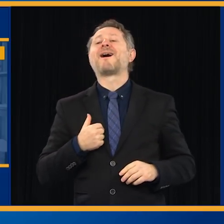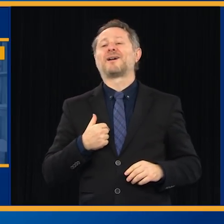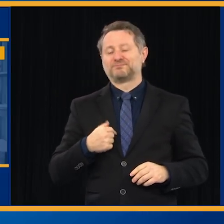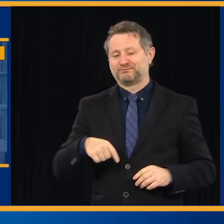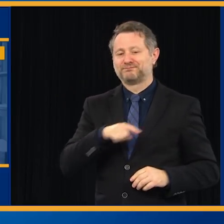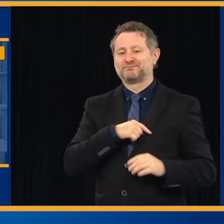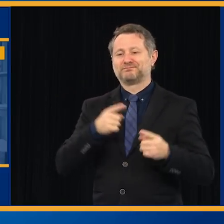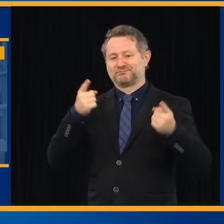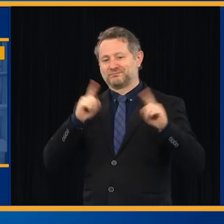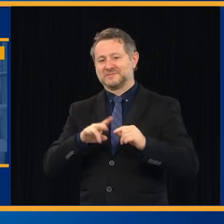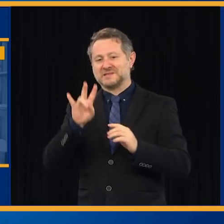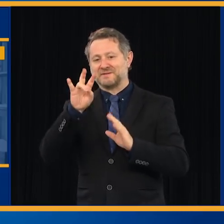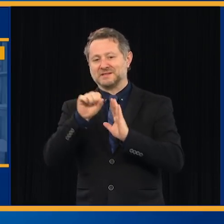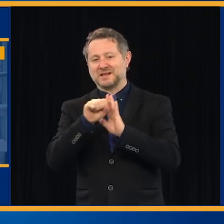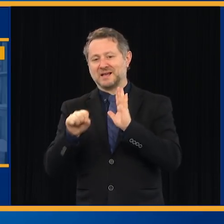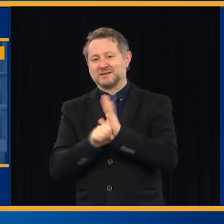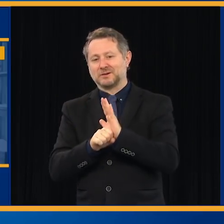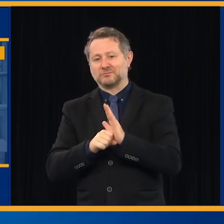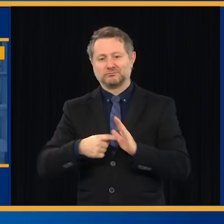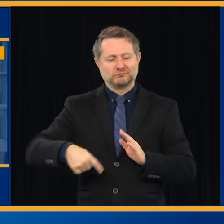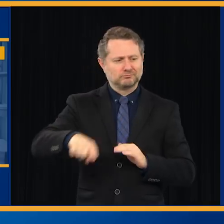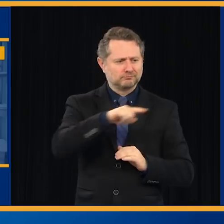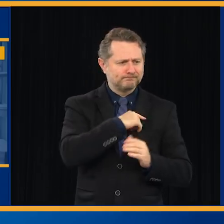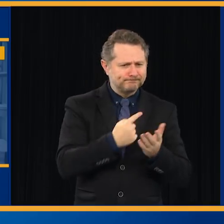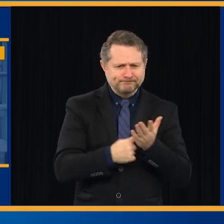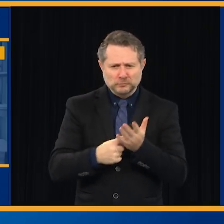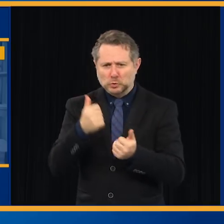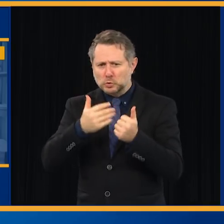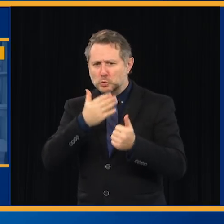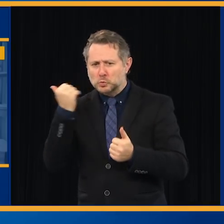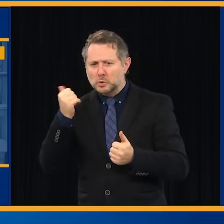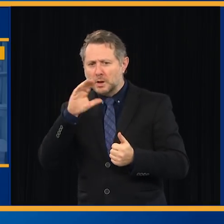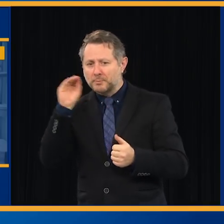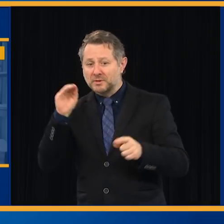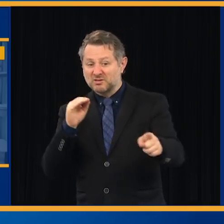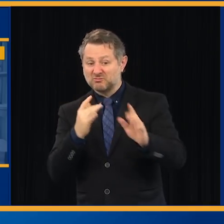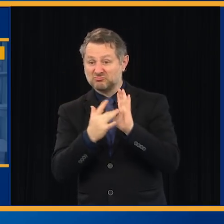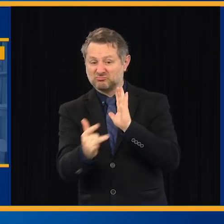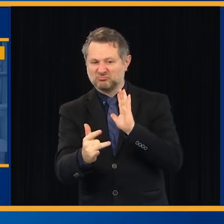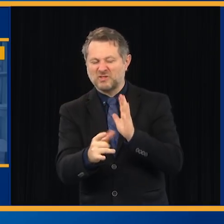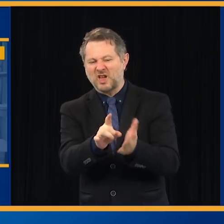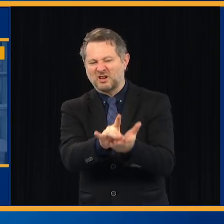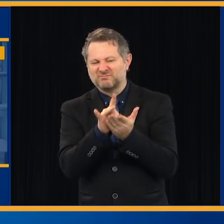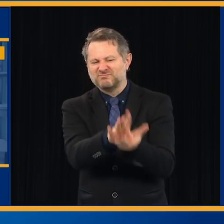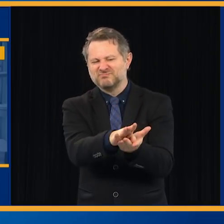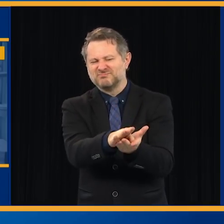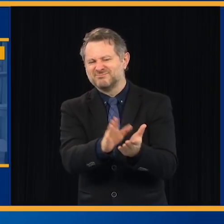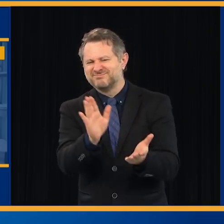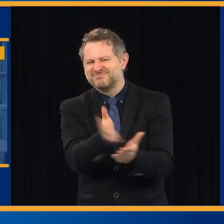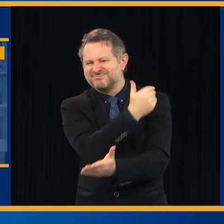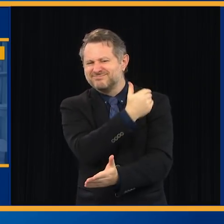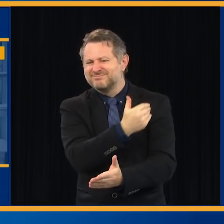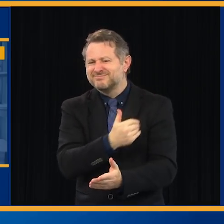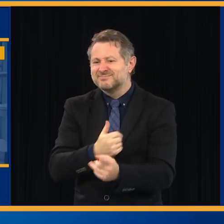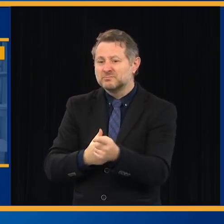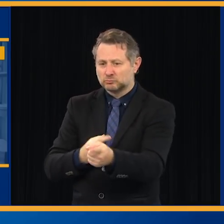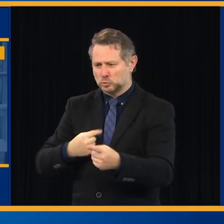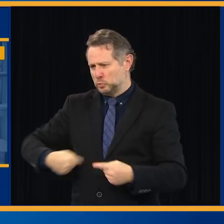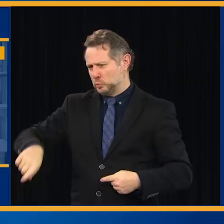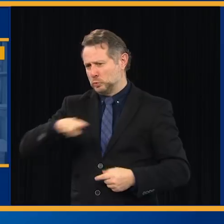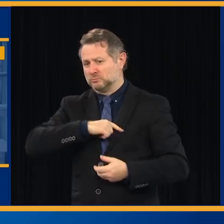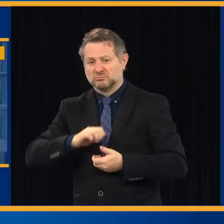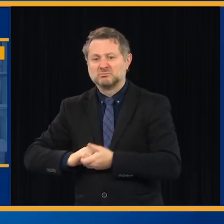out who was good to do business, who was not good to do business with. Let's see if we can't do the purchasing in this